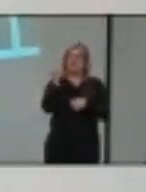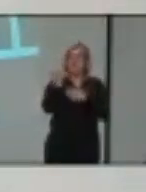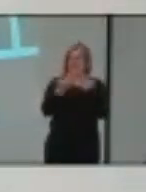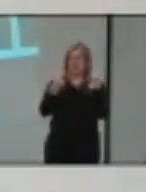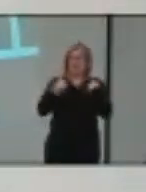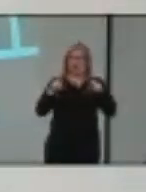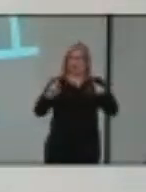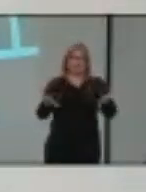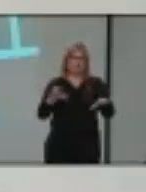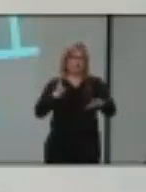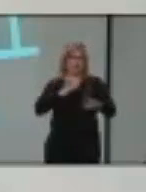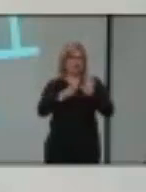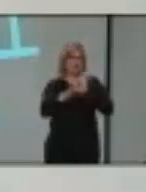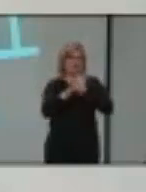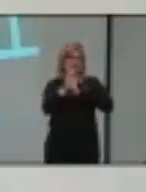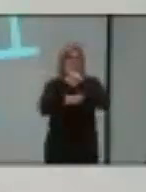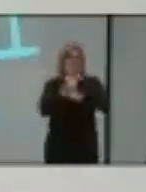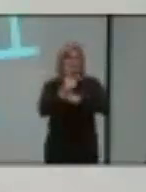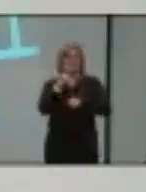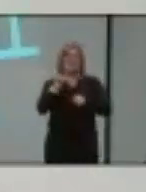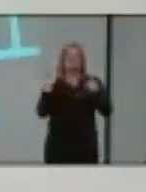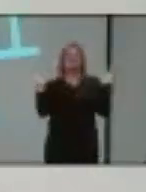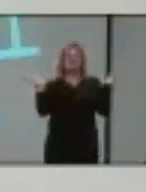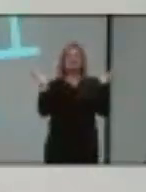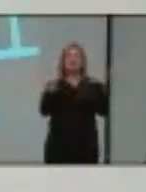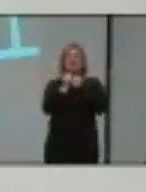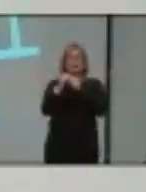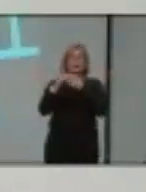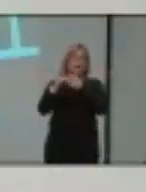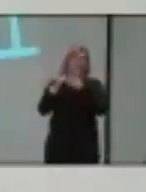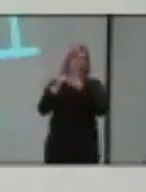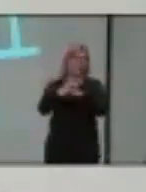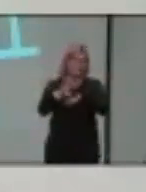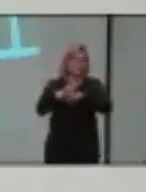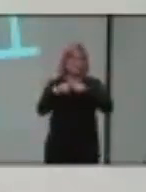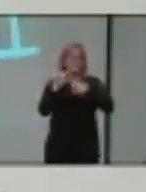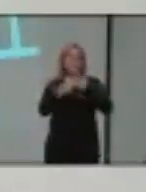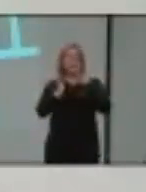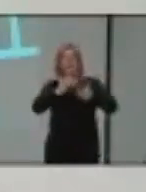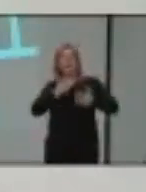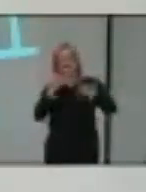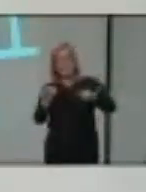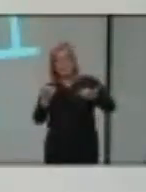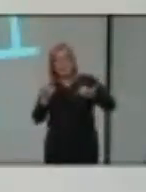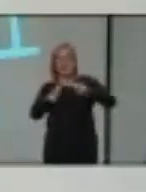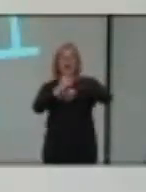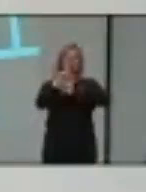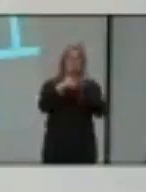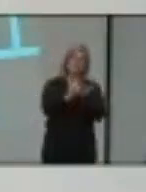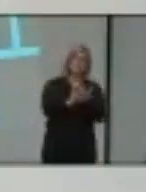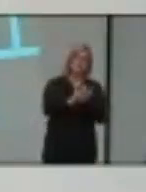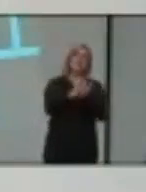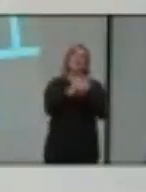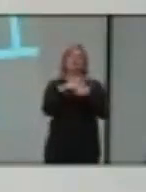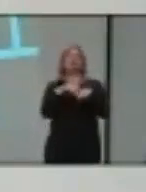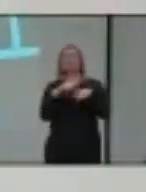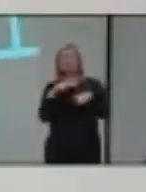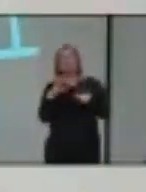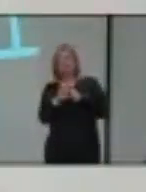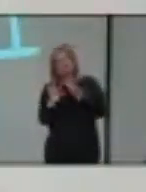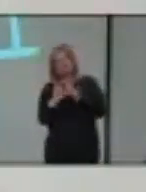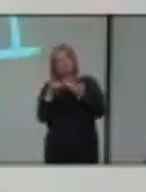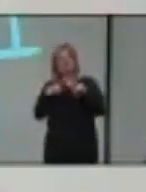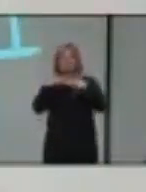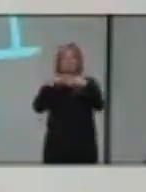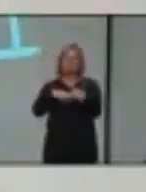things that we had to do in our senior year is talk to the guidance counselor about what we wanted to do after graduation. So I'm